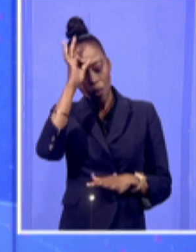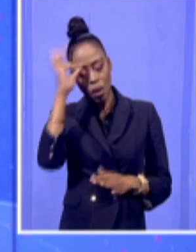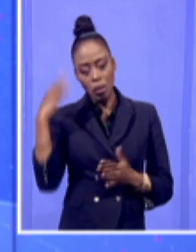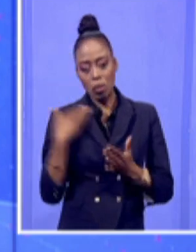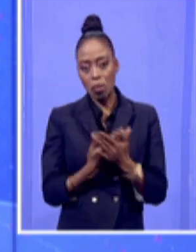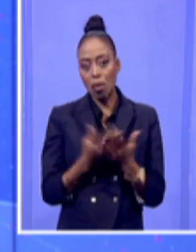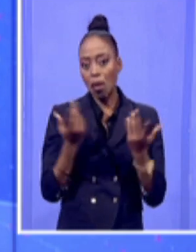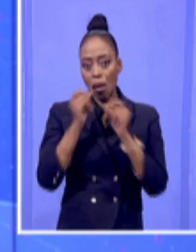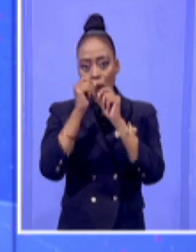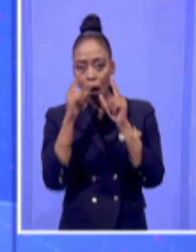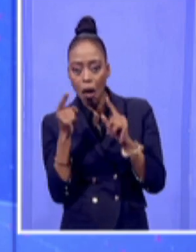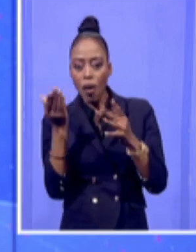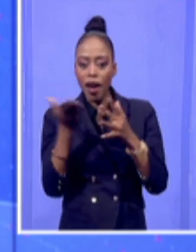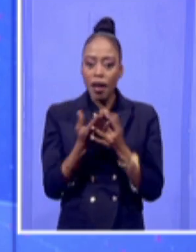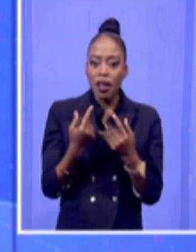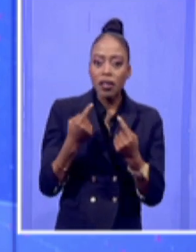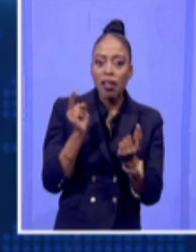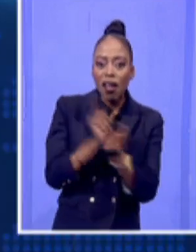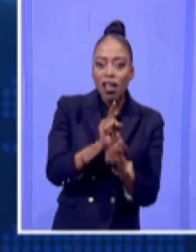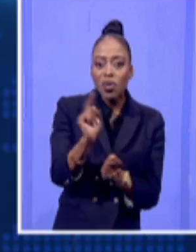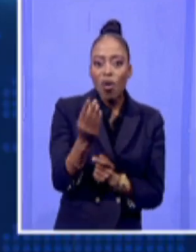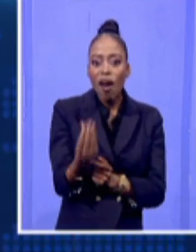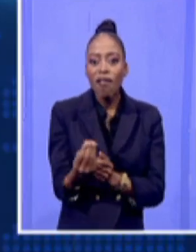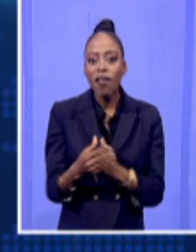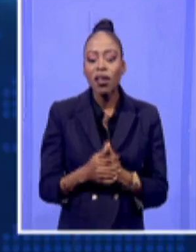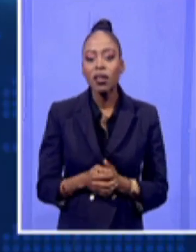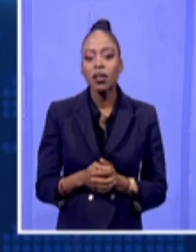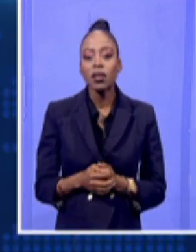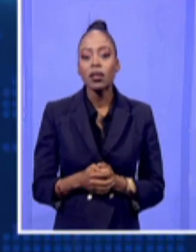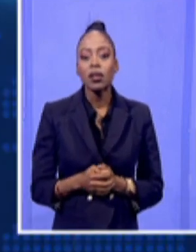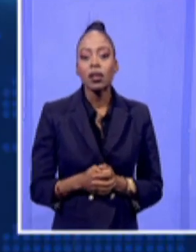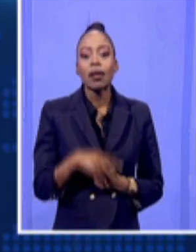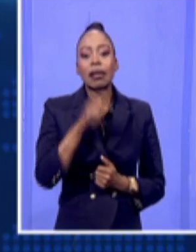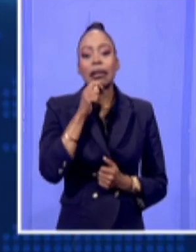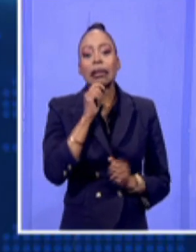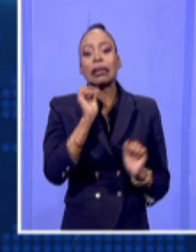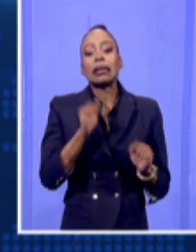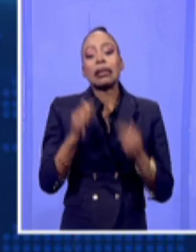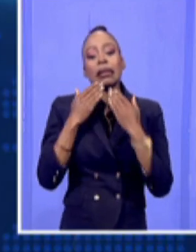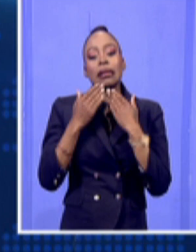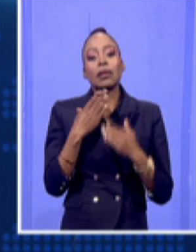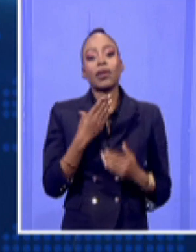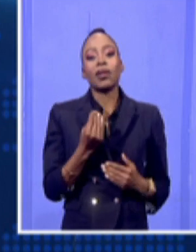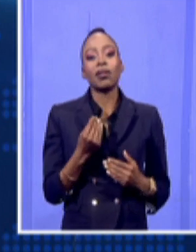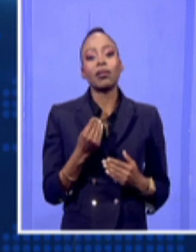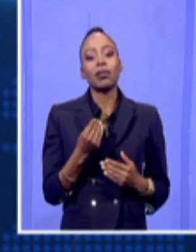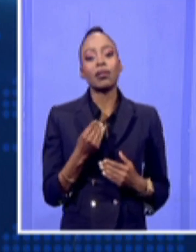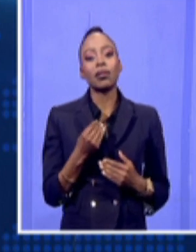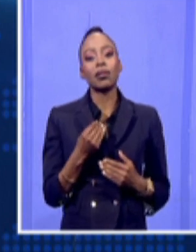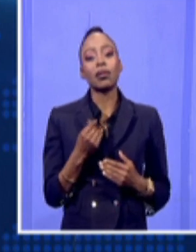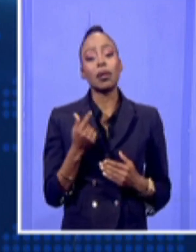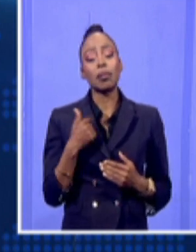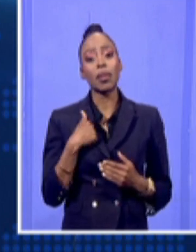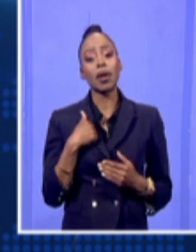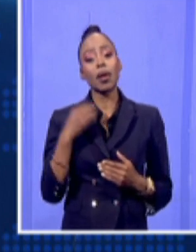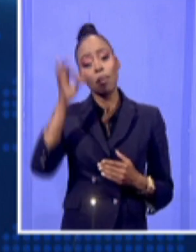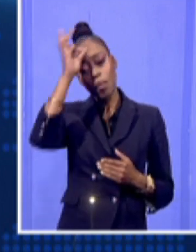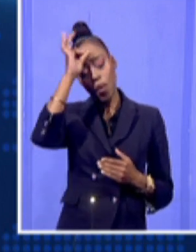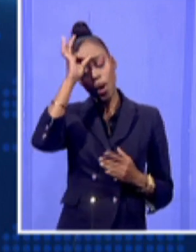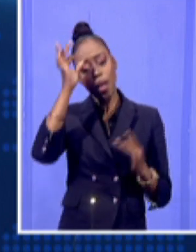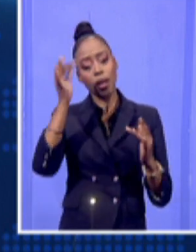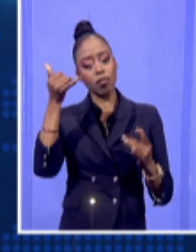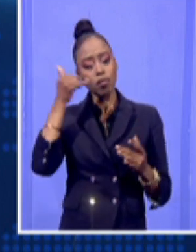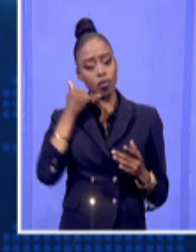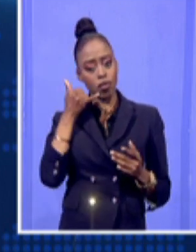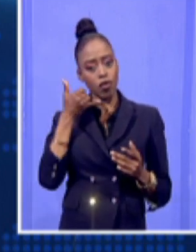been made aware of these charges? Good morning and thank you for having me. I have been contacted by the police. I have